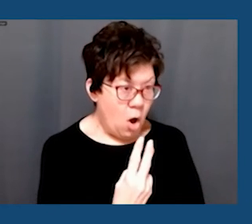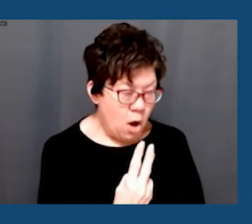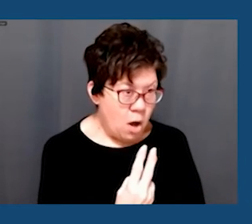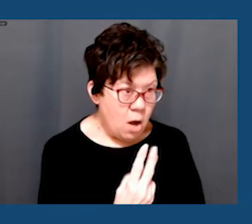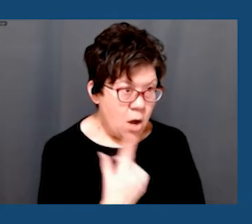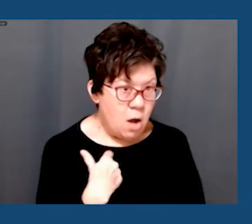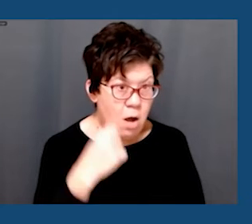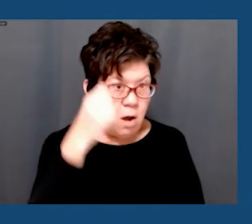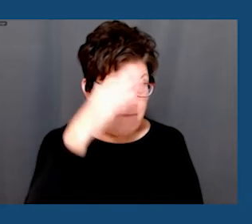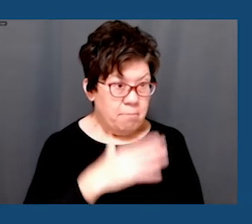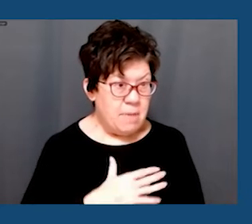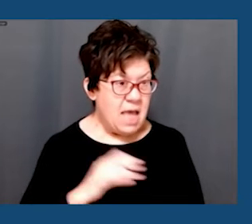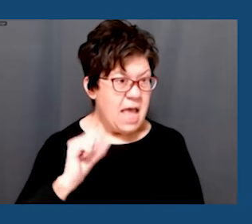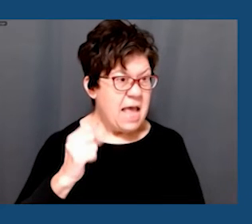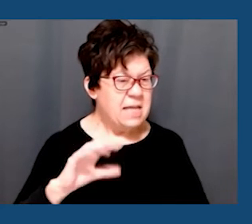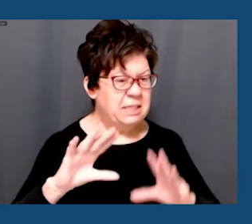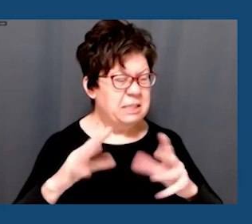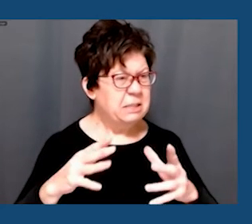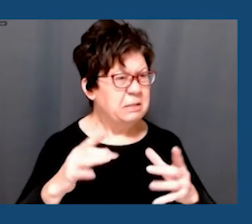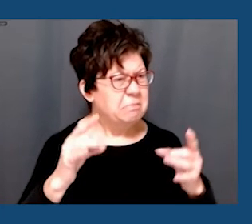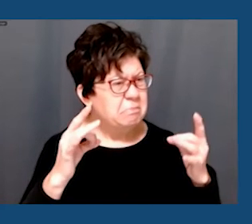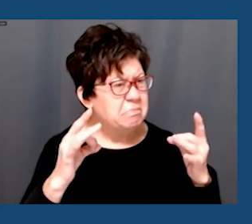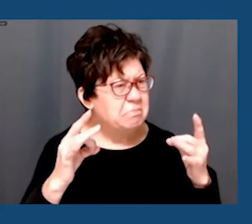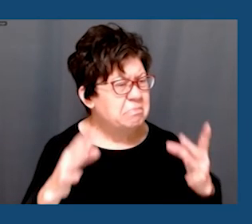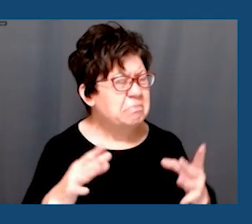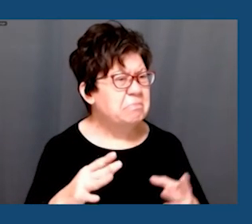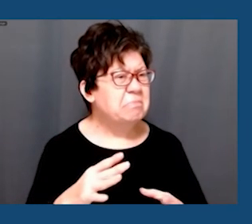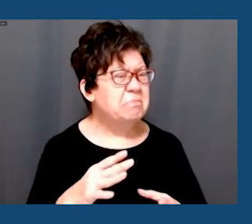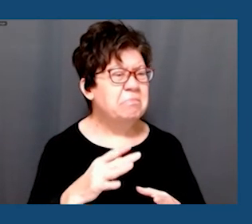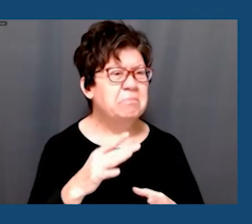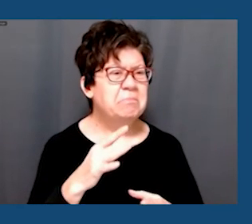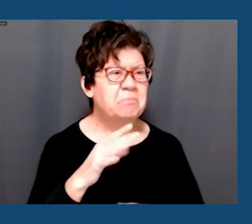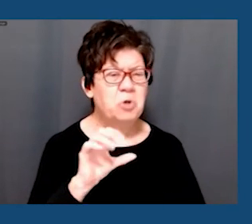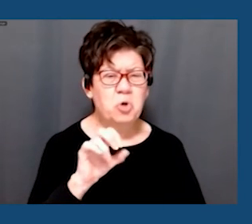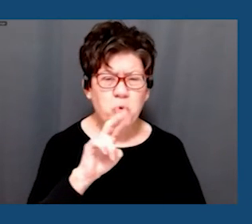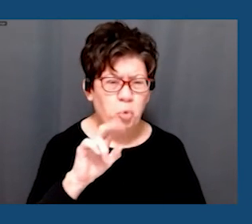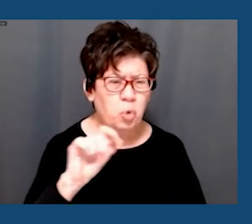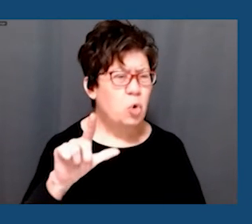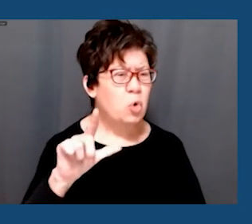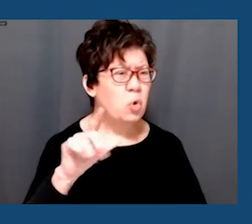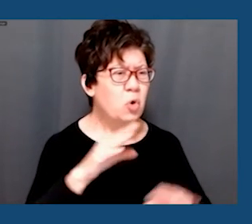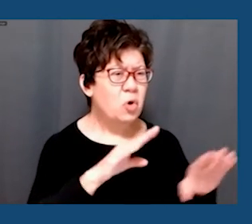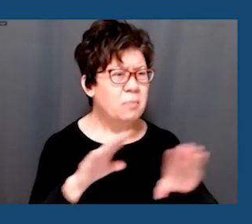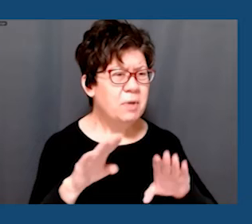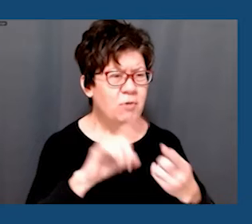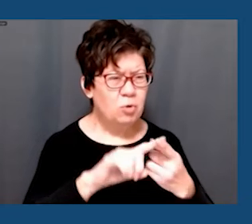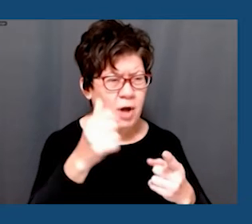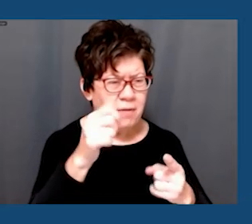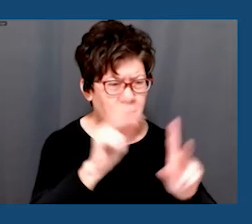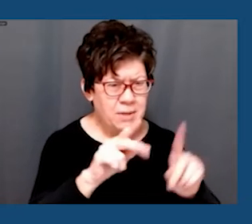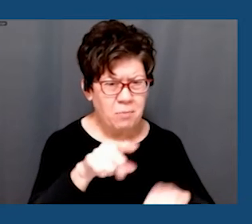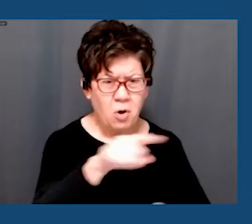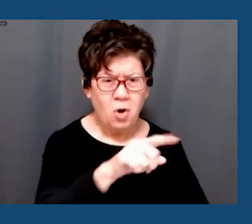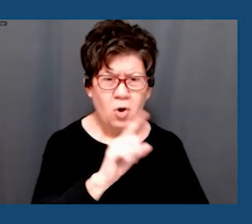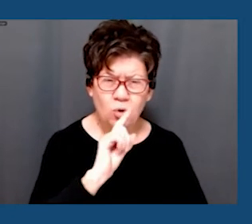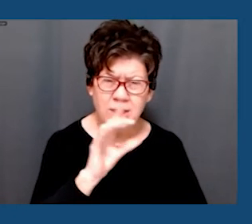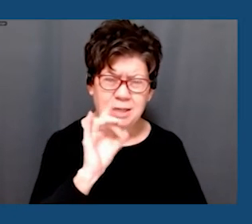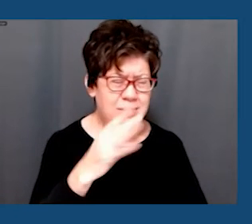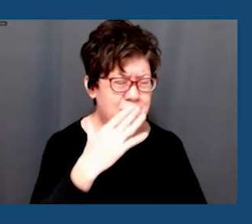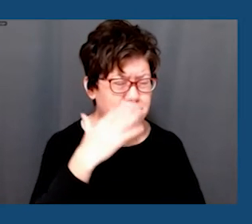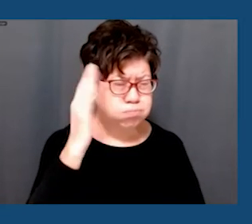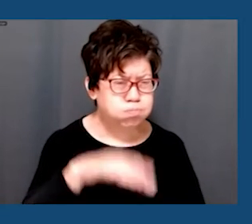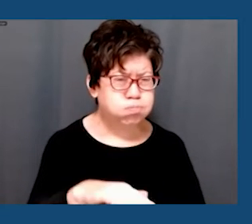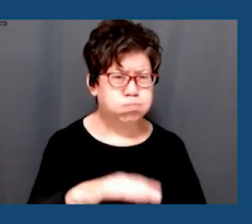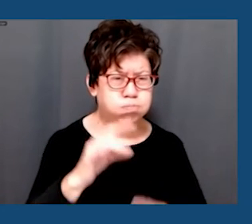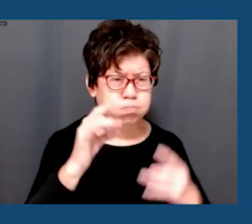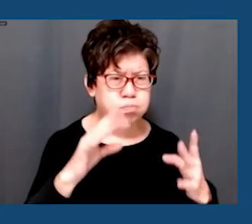man's cruelty and inhumanity to other human beings, how depraved it was, how brutal it was to be in